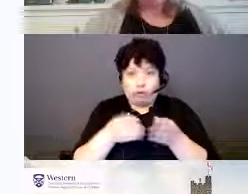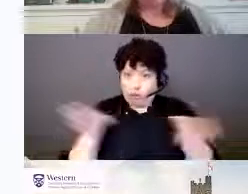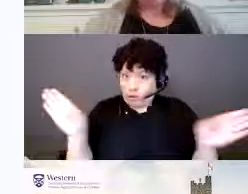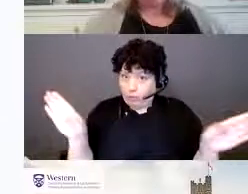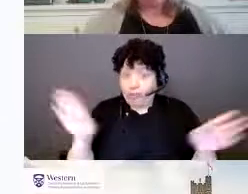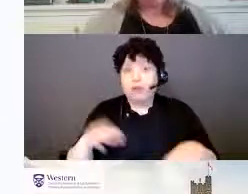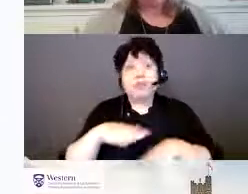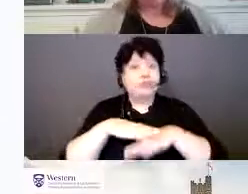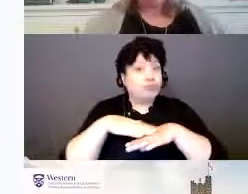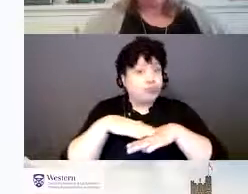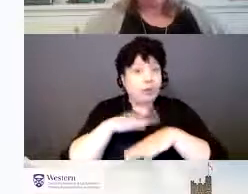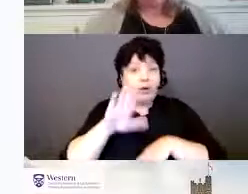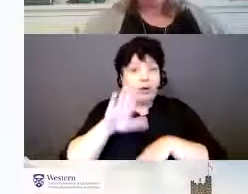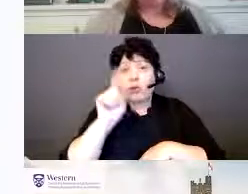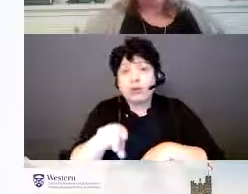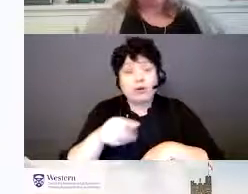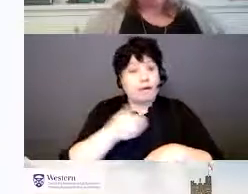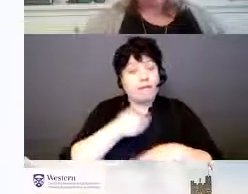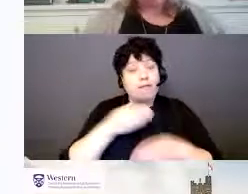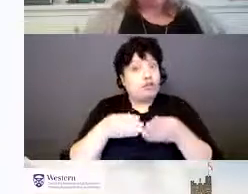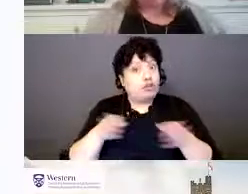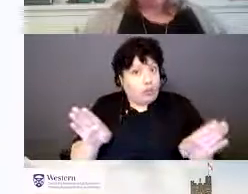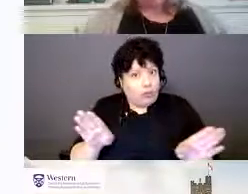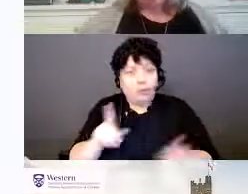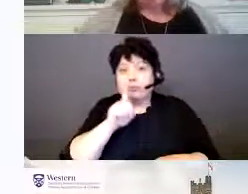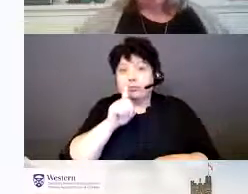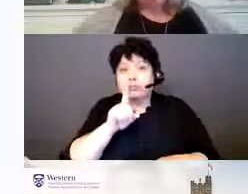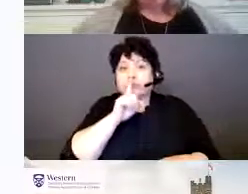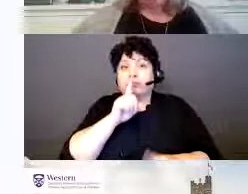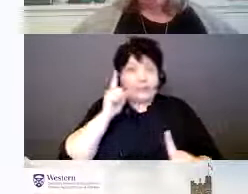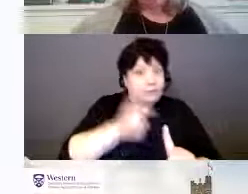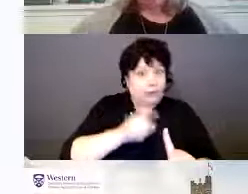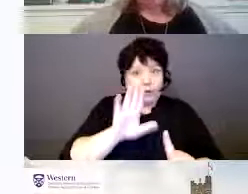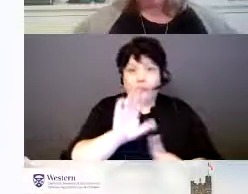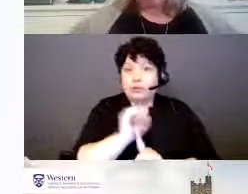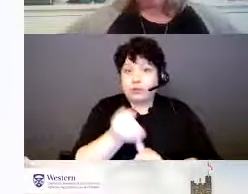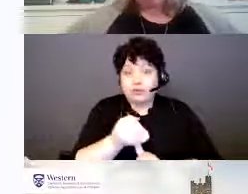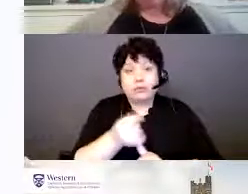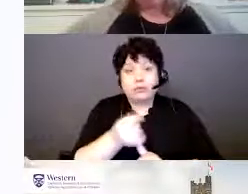have a general question related to a situation. But if you would like more personal